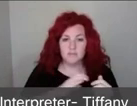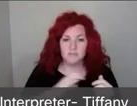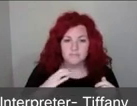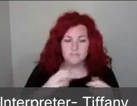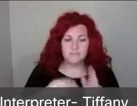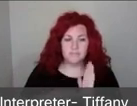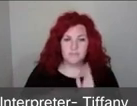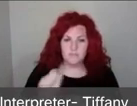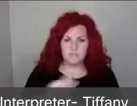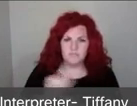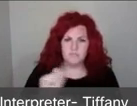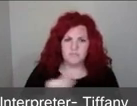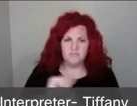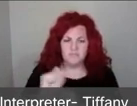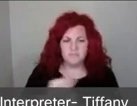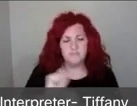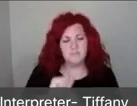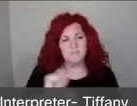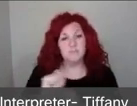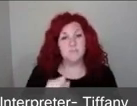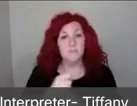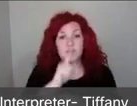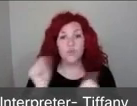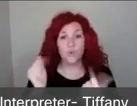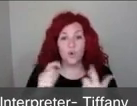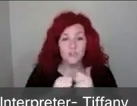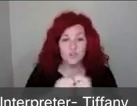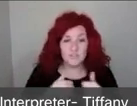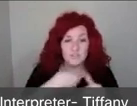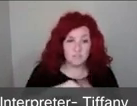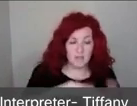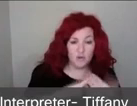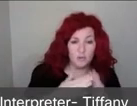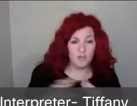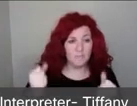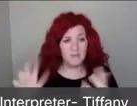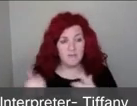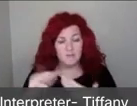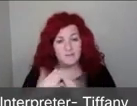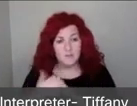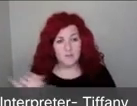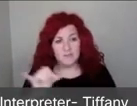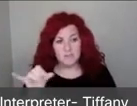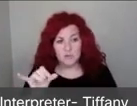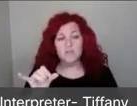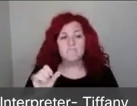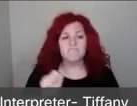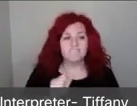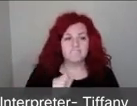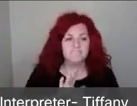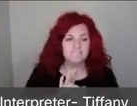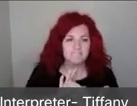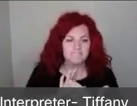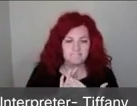work hard to make sure that all the issues of my community and many other communities address.